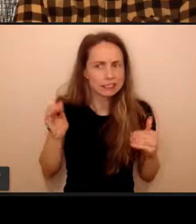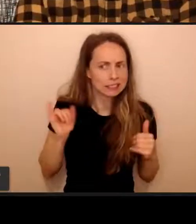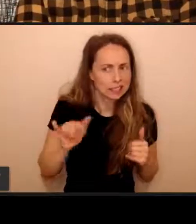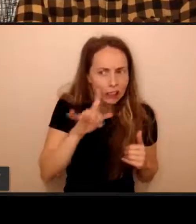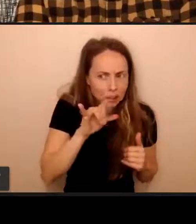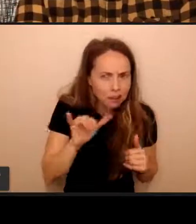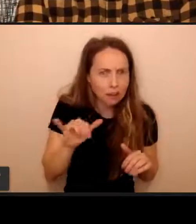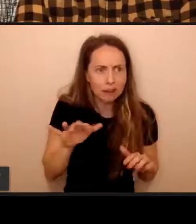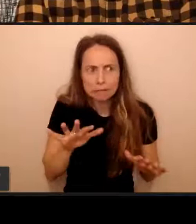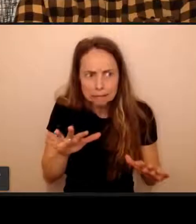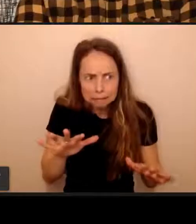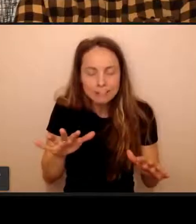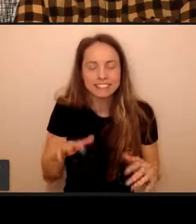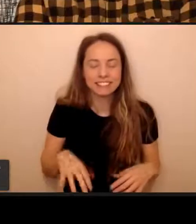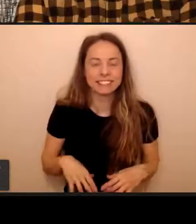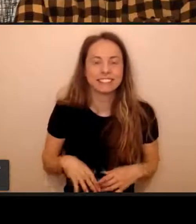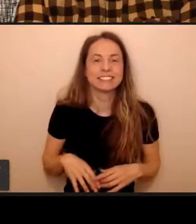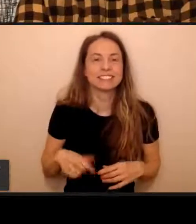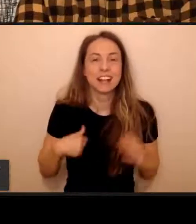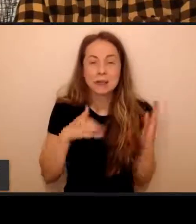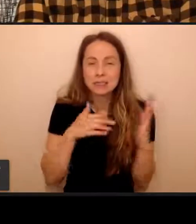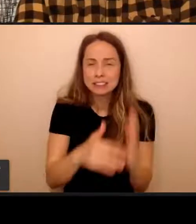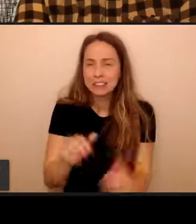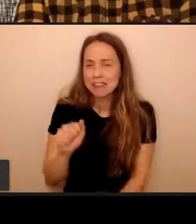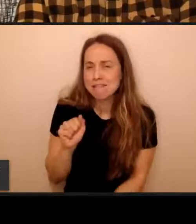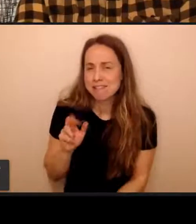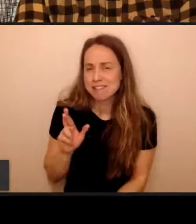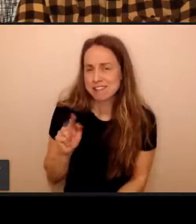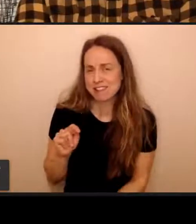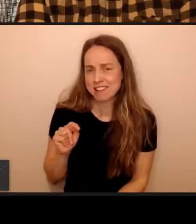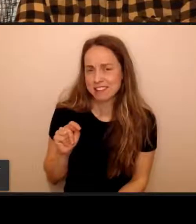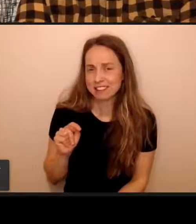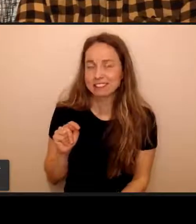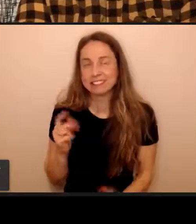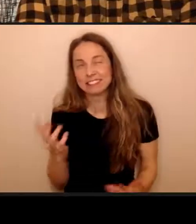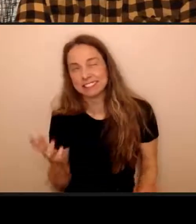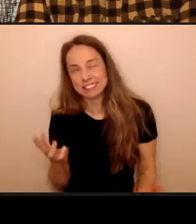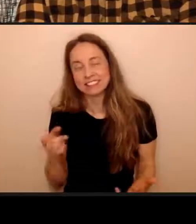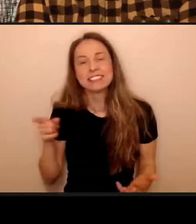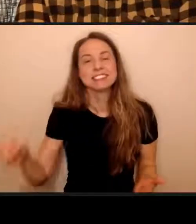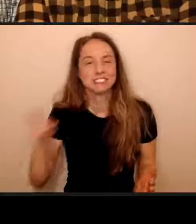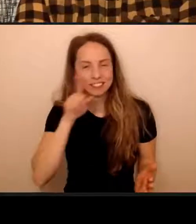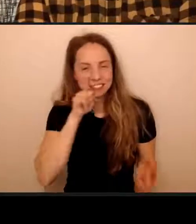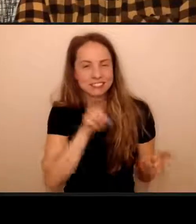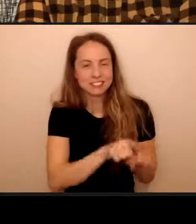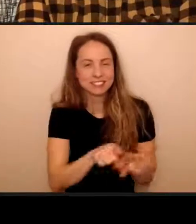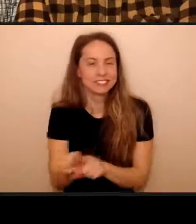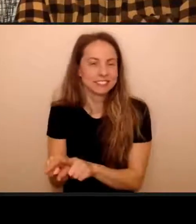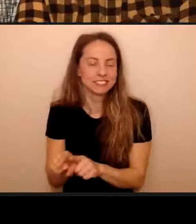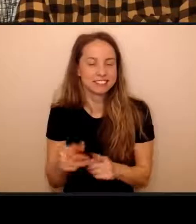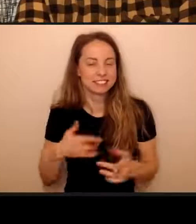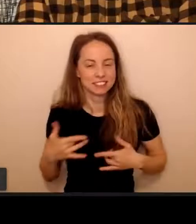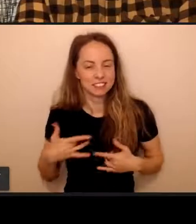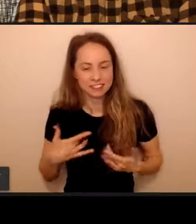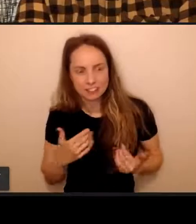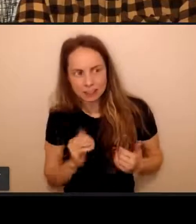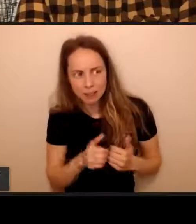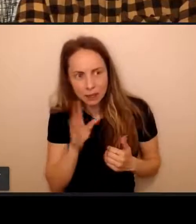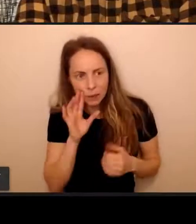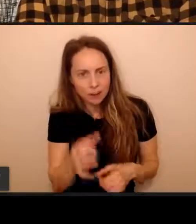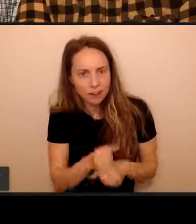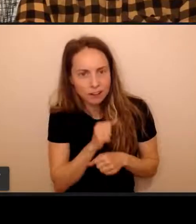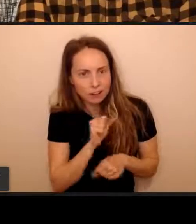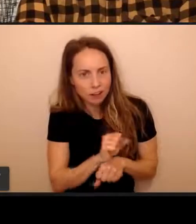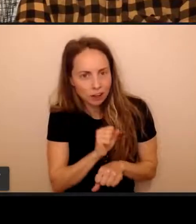out. And I was studying art. So she was also worried about how I was going to get a job, as